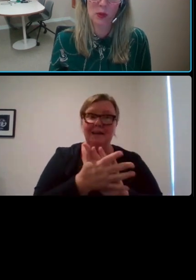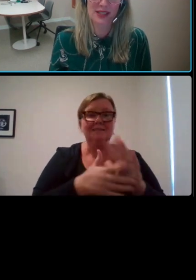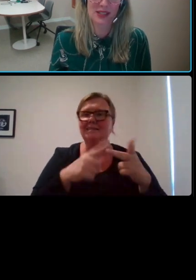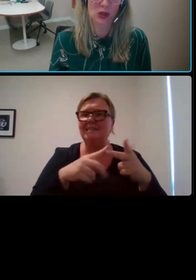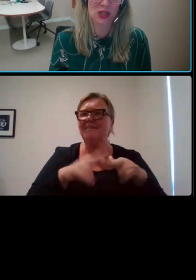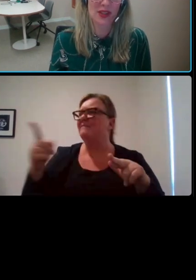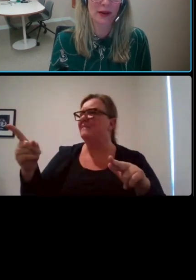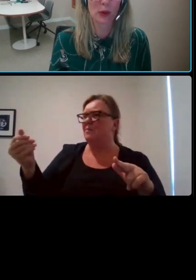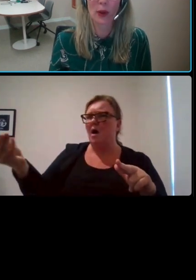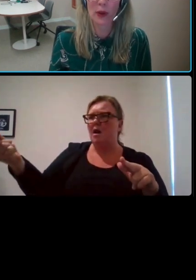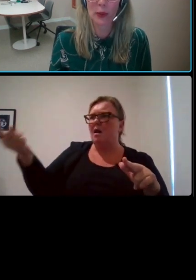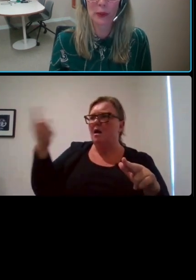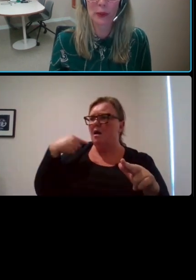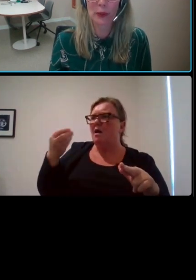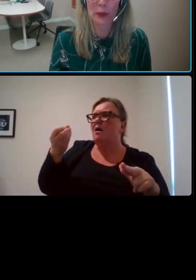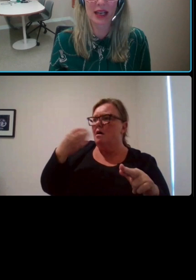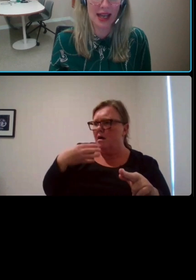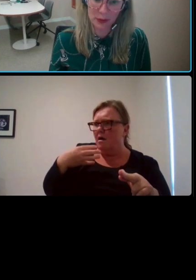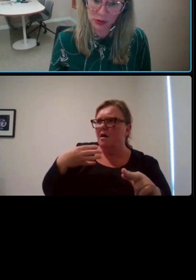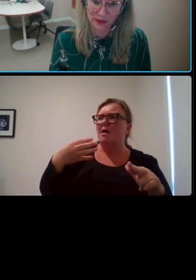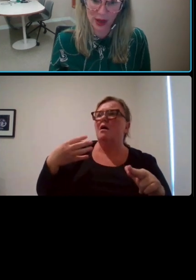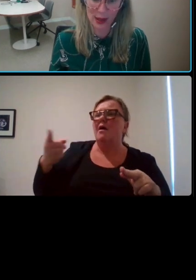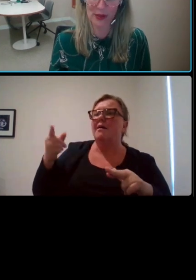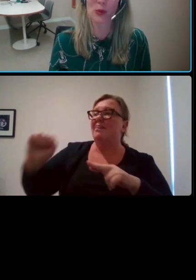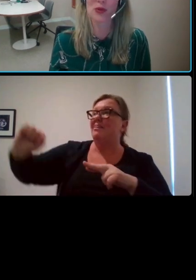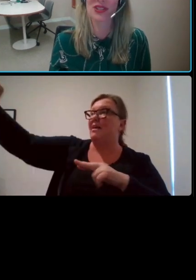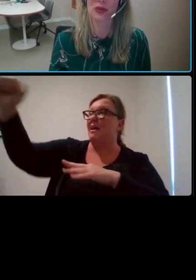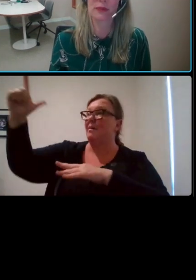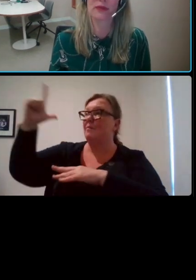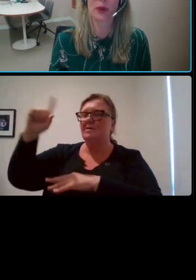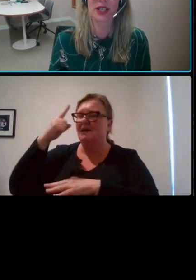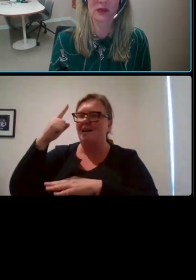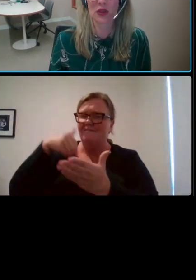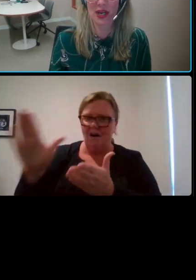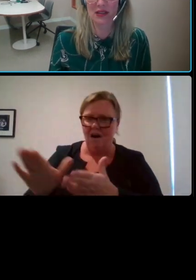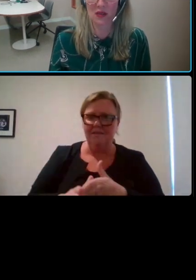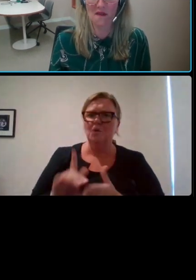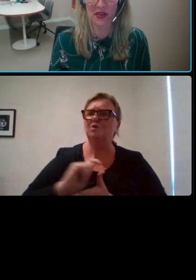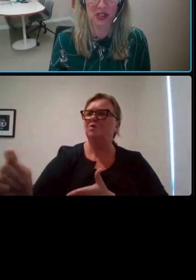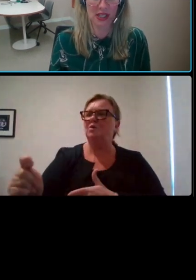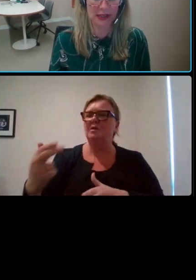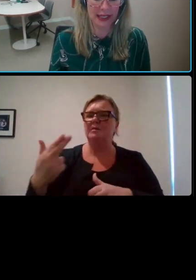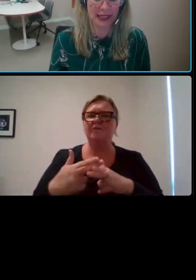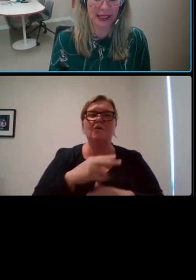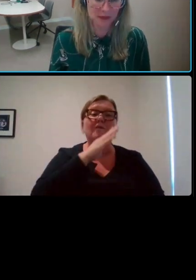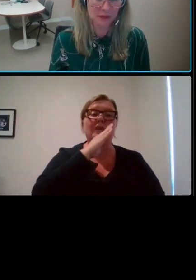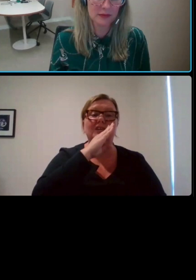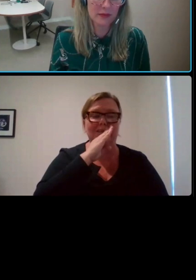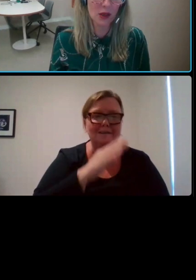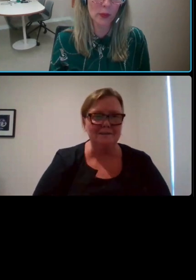makes a qualifying disclosure, their employer would be unable to fire them or sue them for breach of contract or